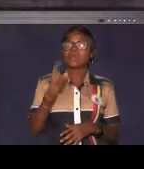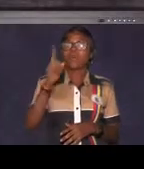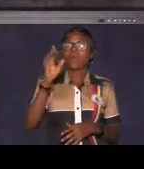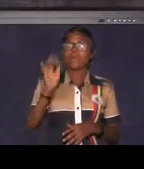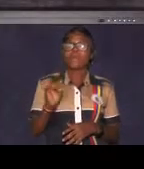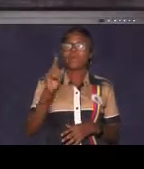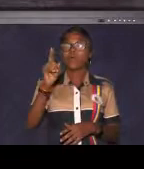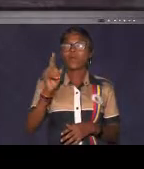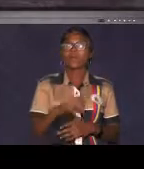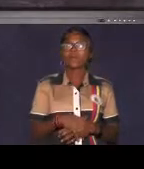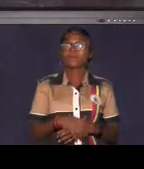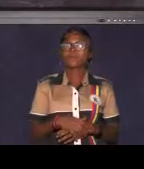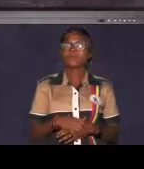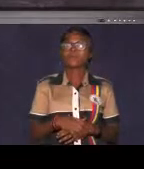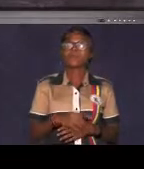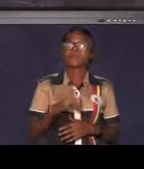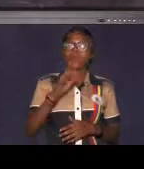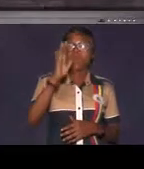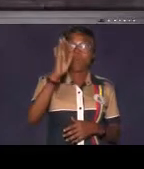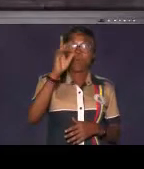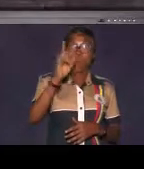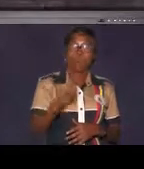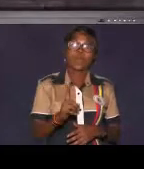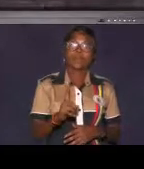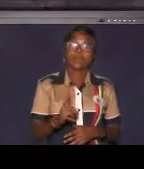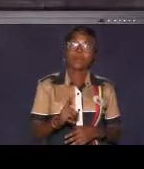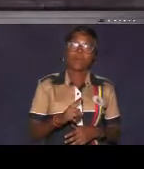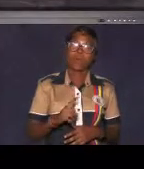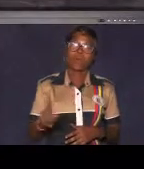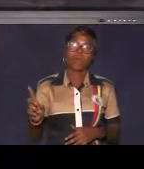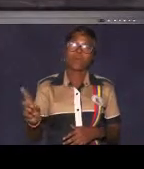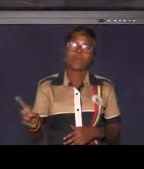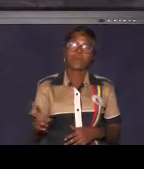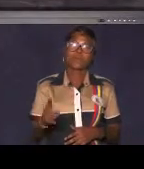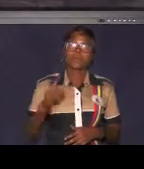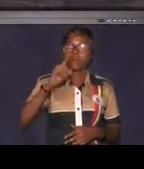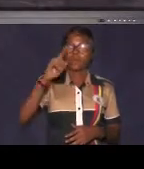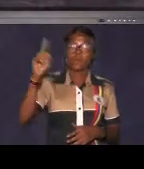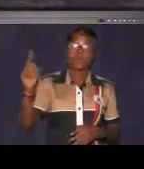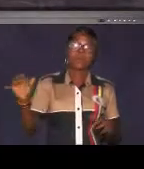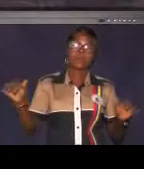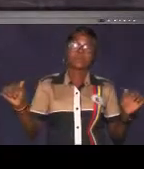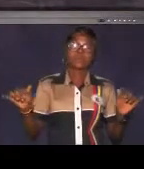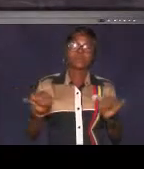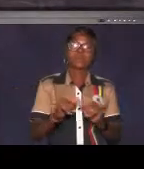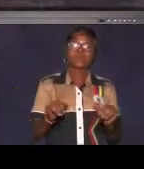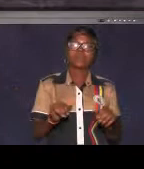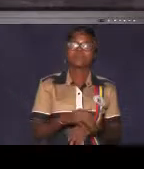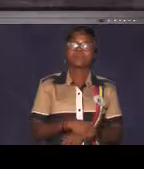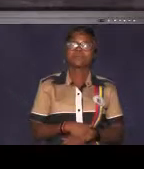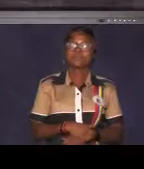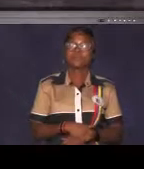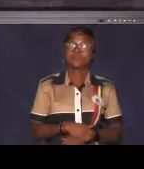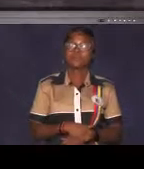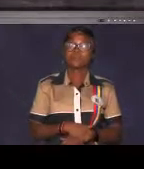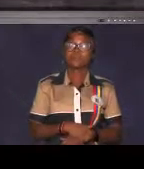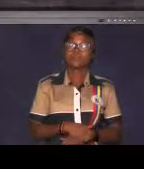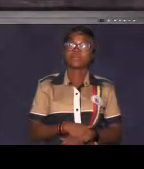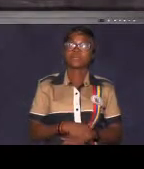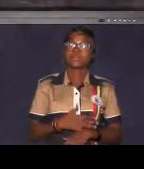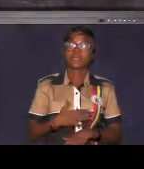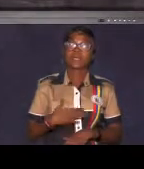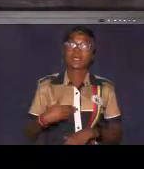one line, one line, one line. So it's a 1 by 1, one vertical, one horizontal. That's what you call a 1 by 1 square.